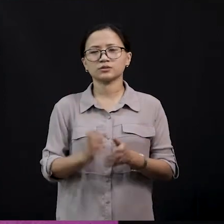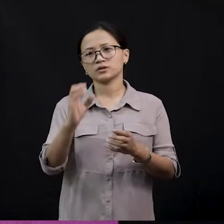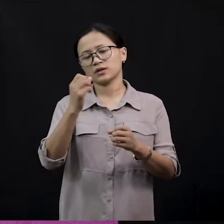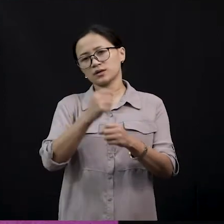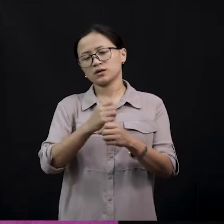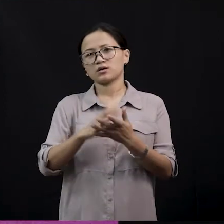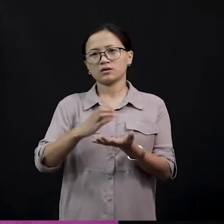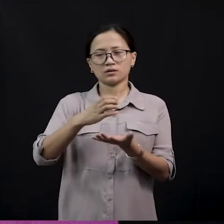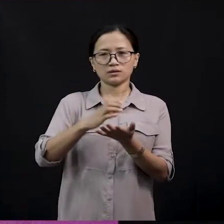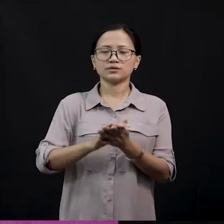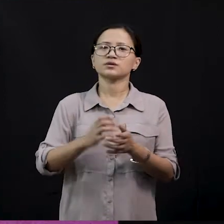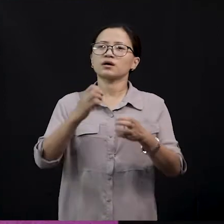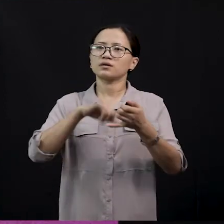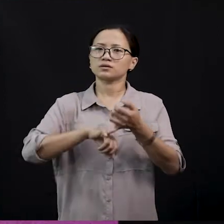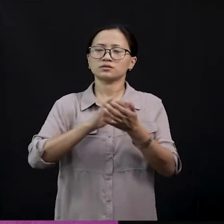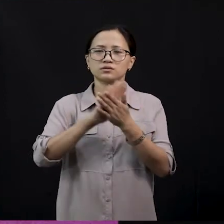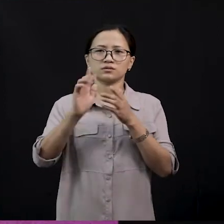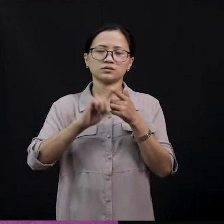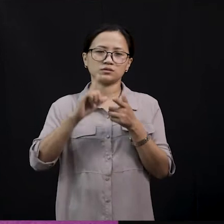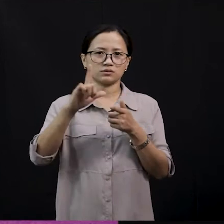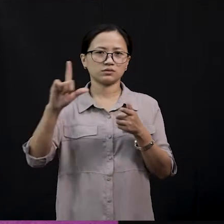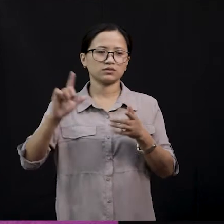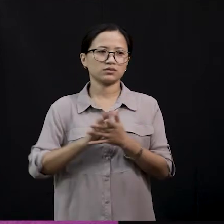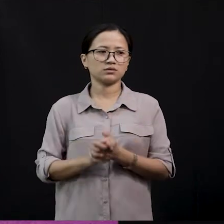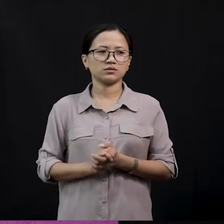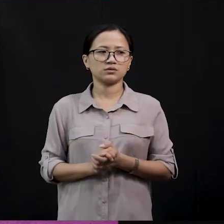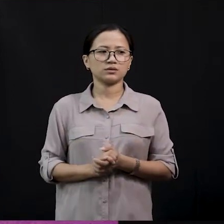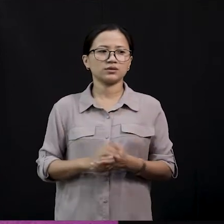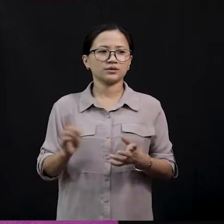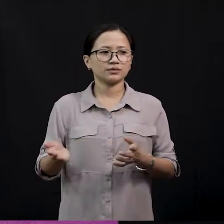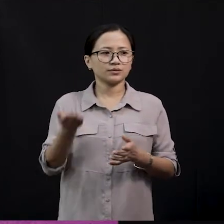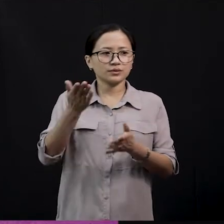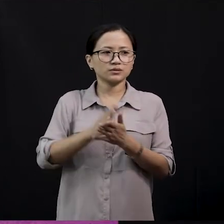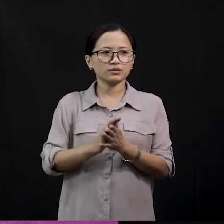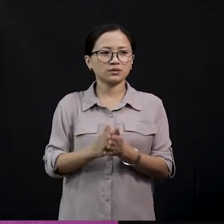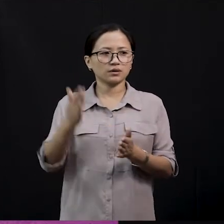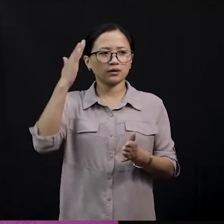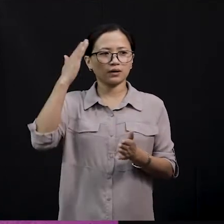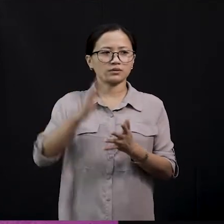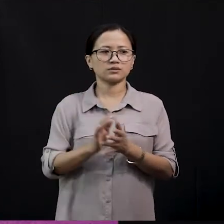and seemed to know me and said, I hire you with nothing.